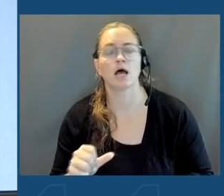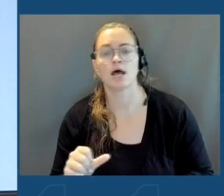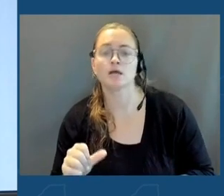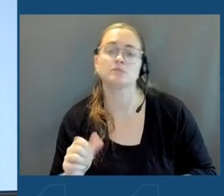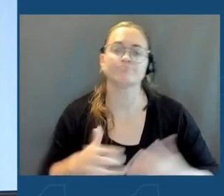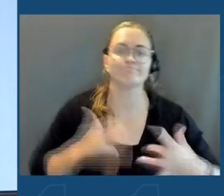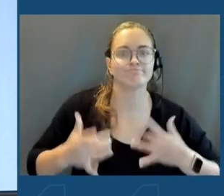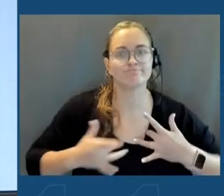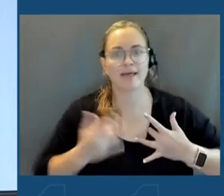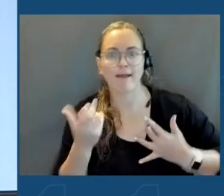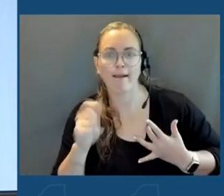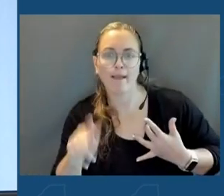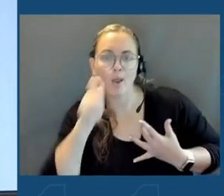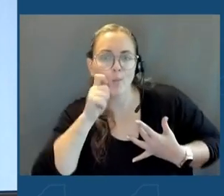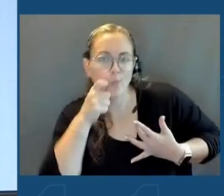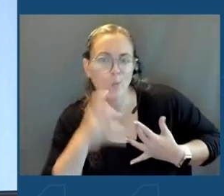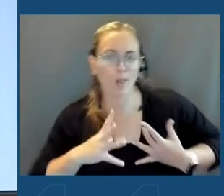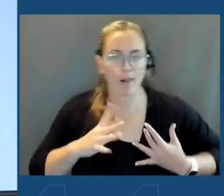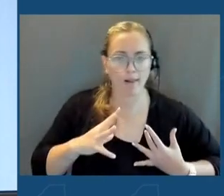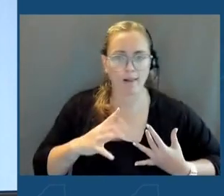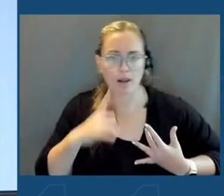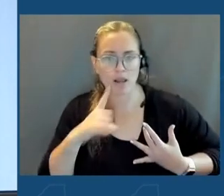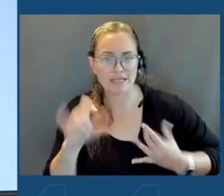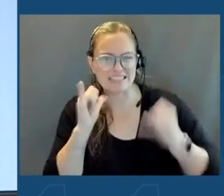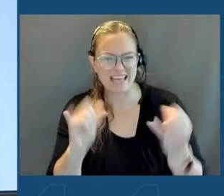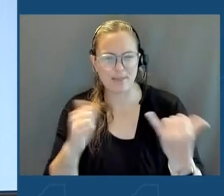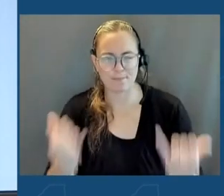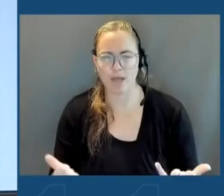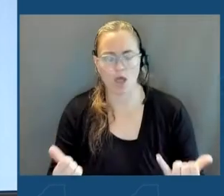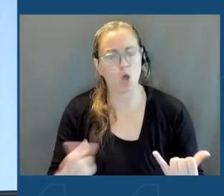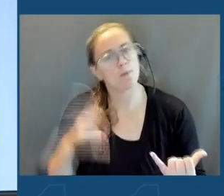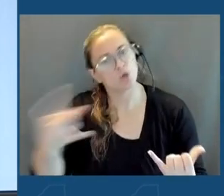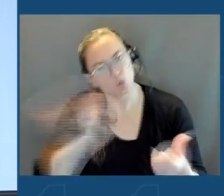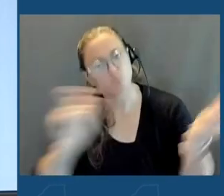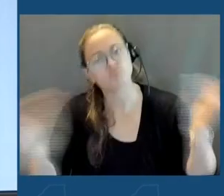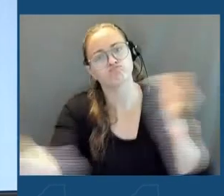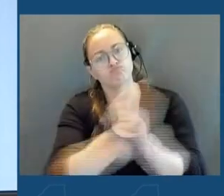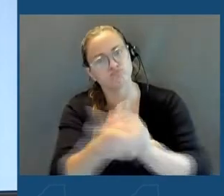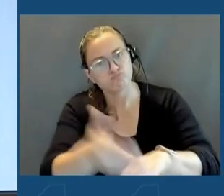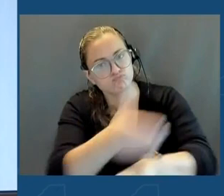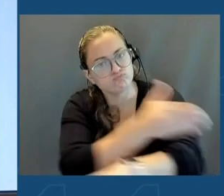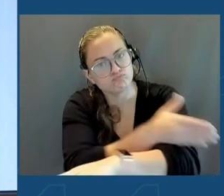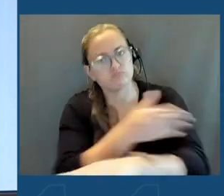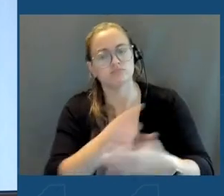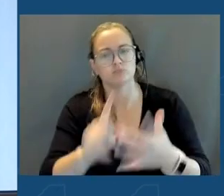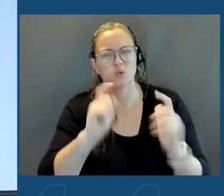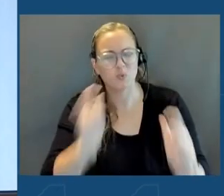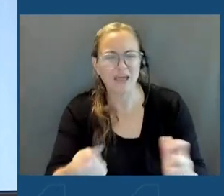and enticing as it is now, but you made it that way. You gave it its